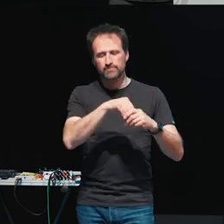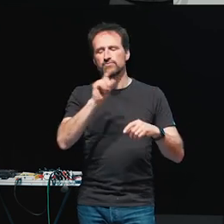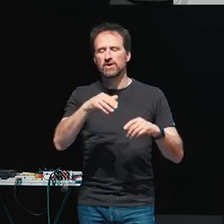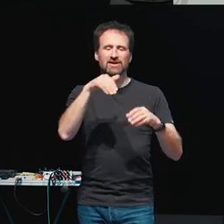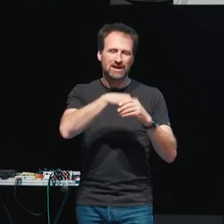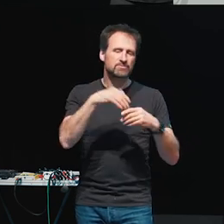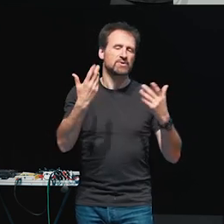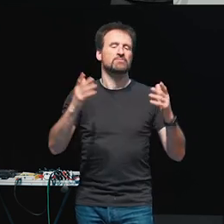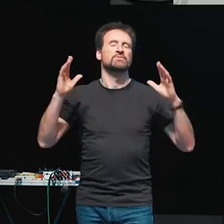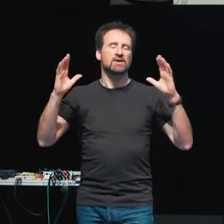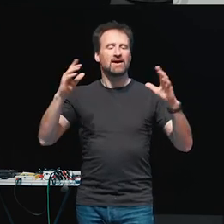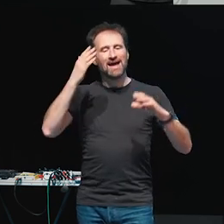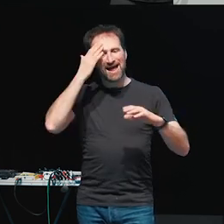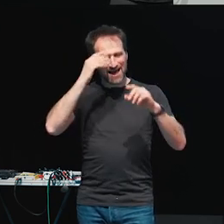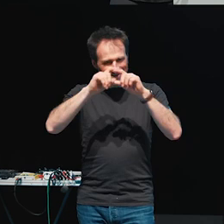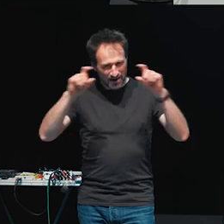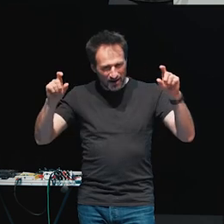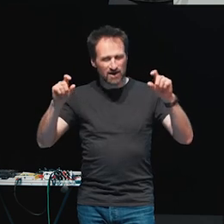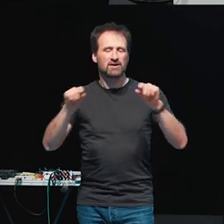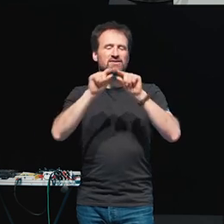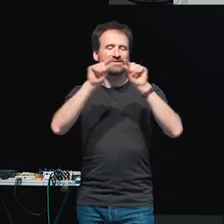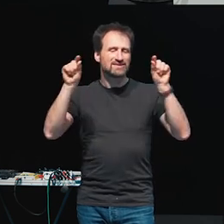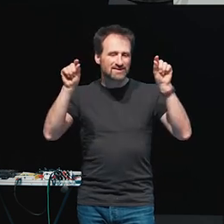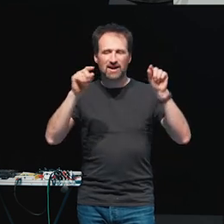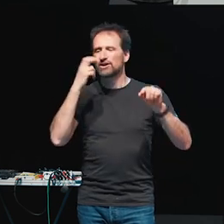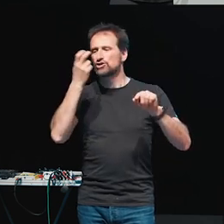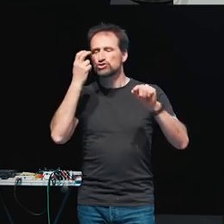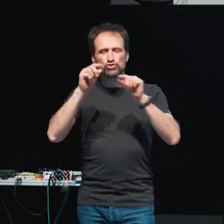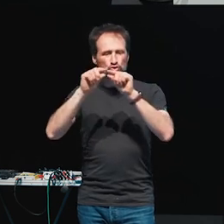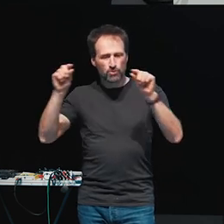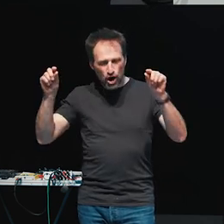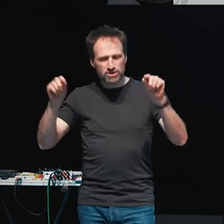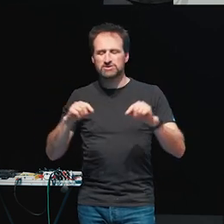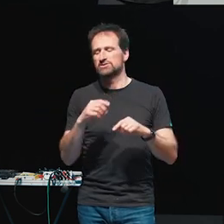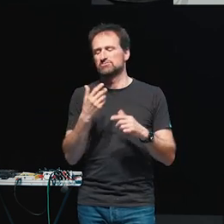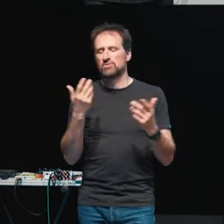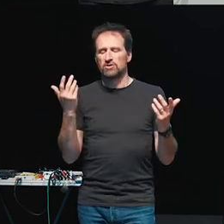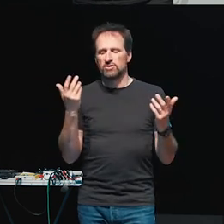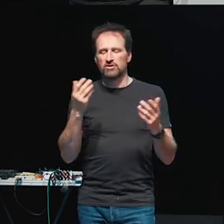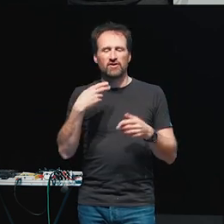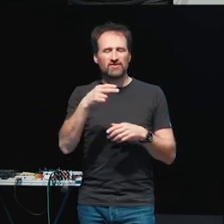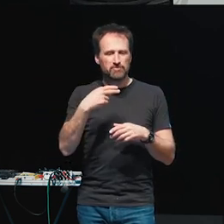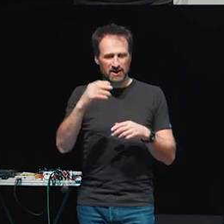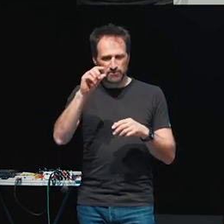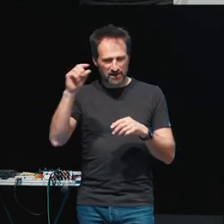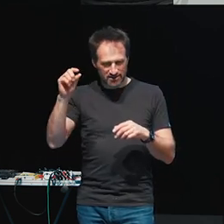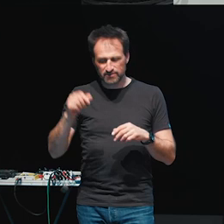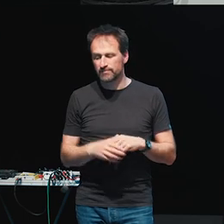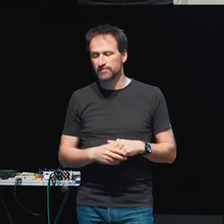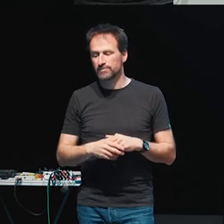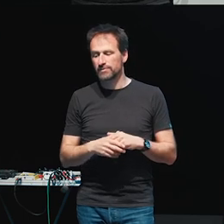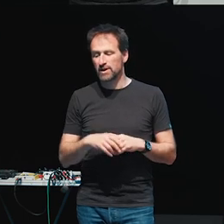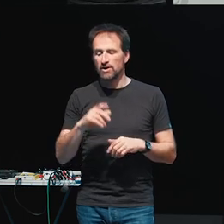header that has title and search bar and a feedback button. We probably will have issues list